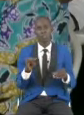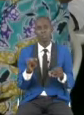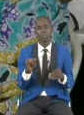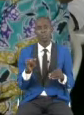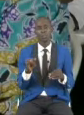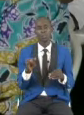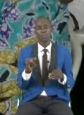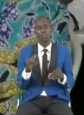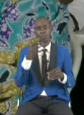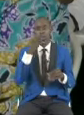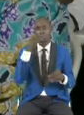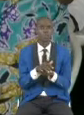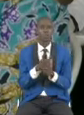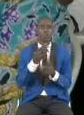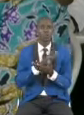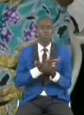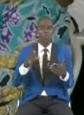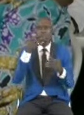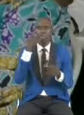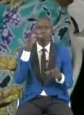covenant, heavenly covenant.